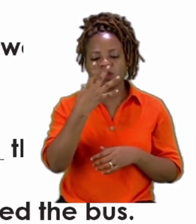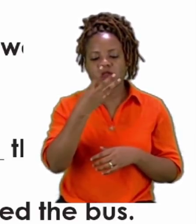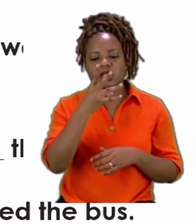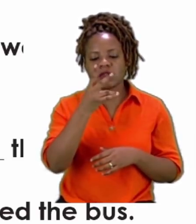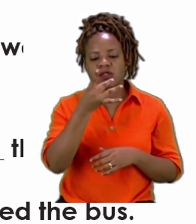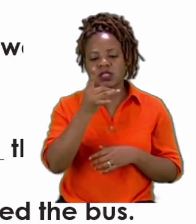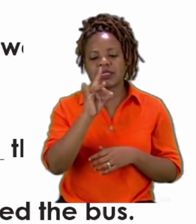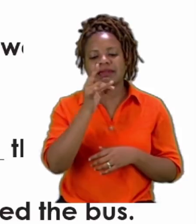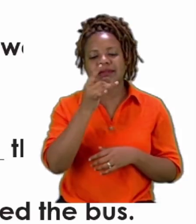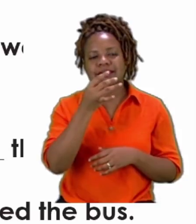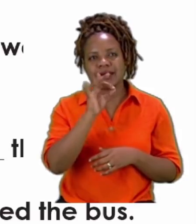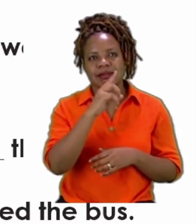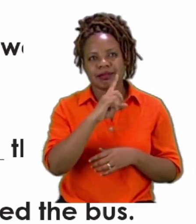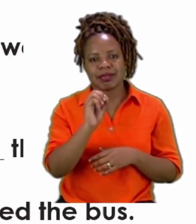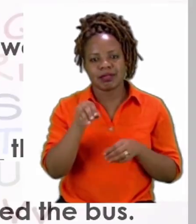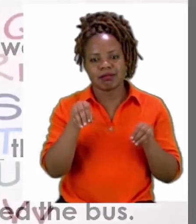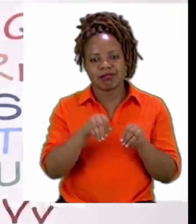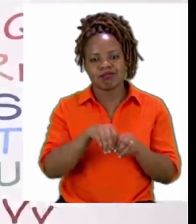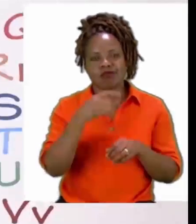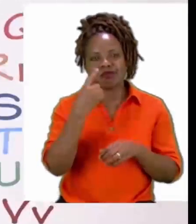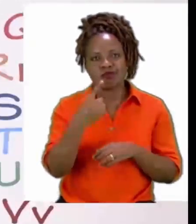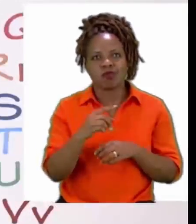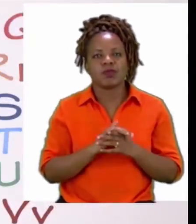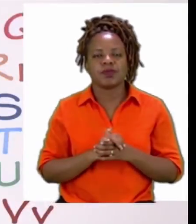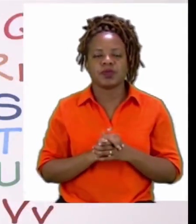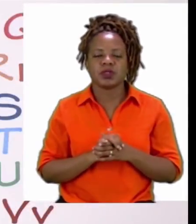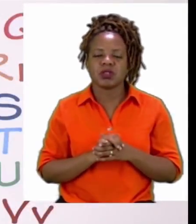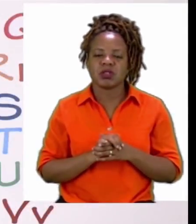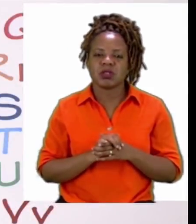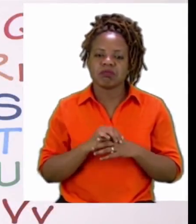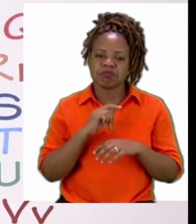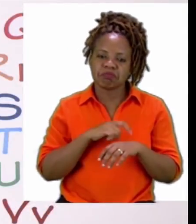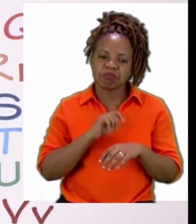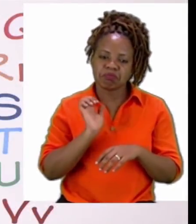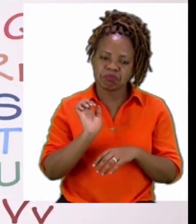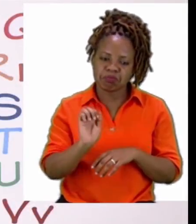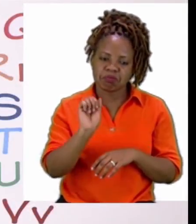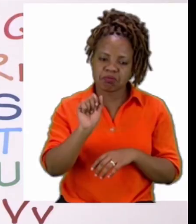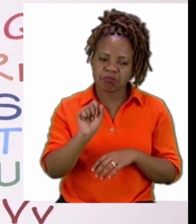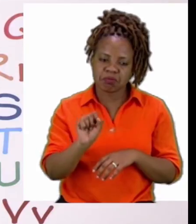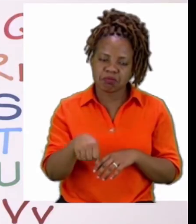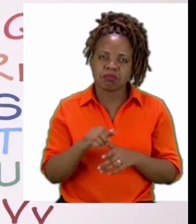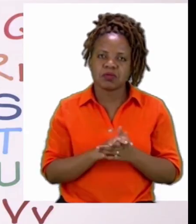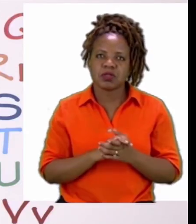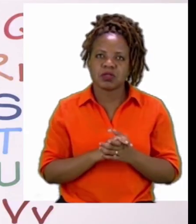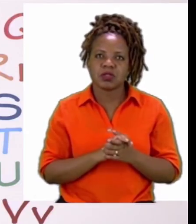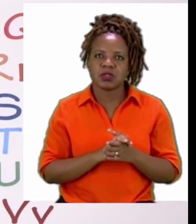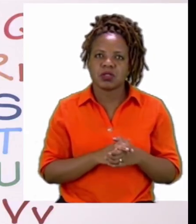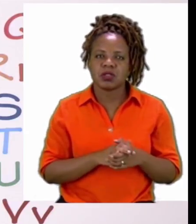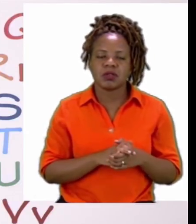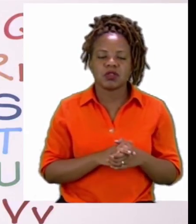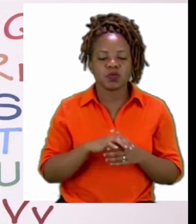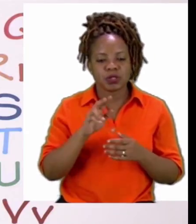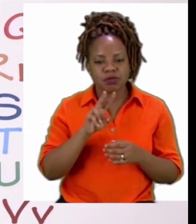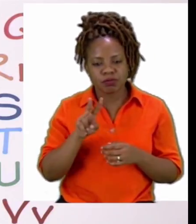yourselves. Please try to take your time and read the sentences carefully. Read them with both words to check